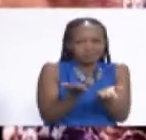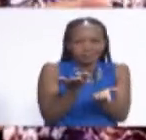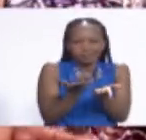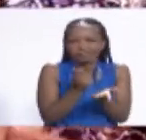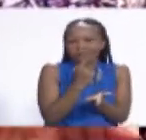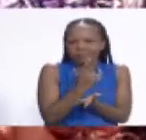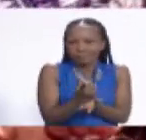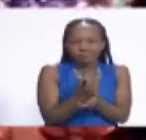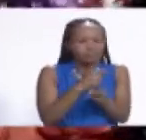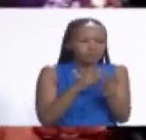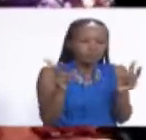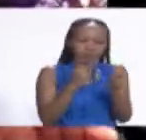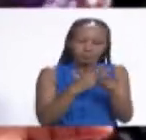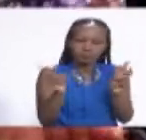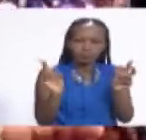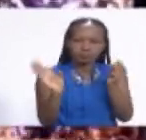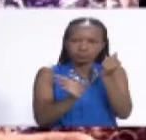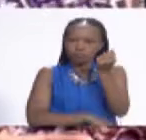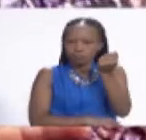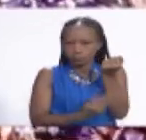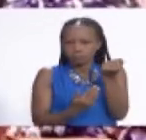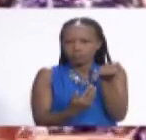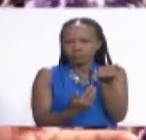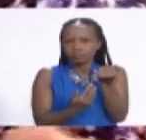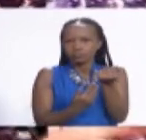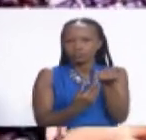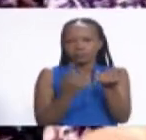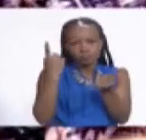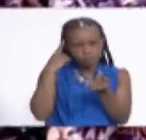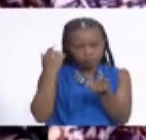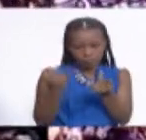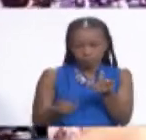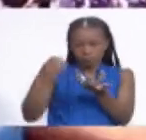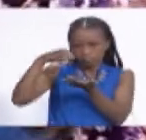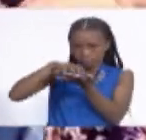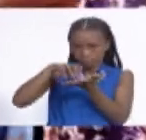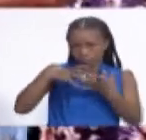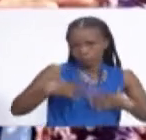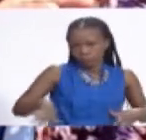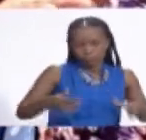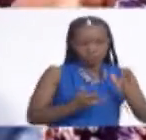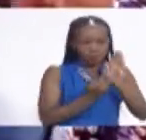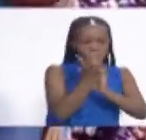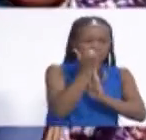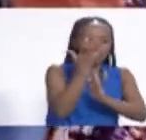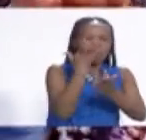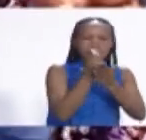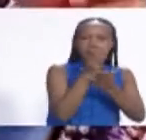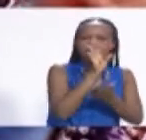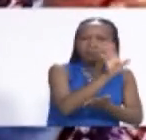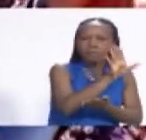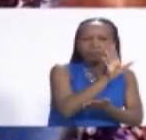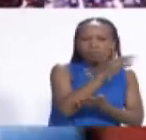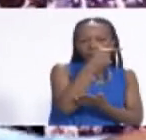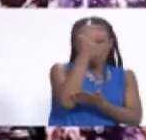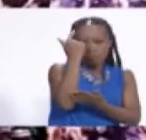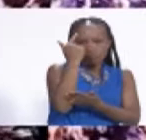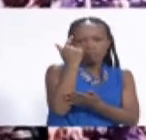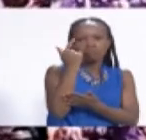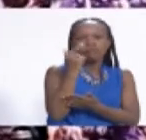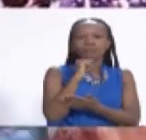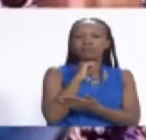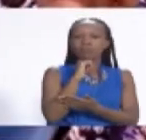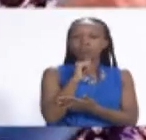I say this is immoral, really, for this, in this situation, for people to increase their prices not because of the cost of